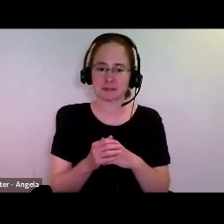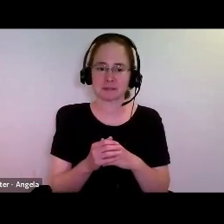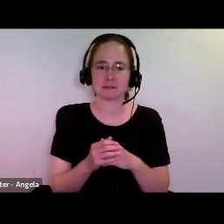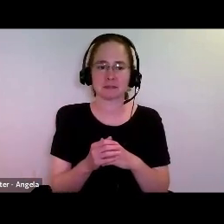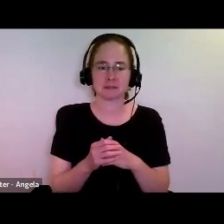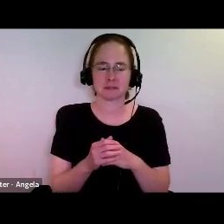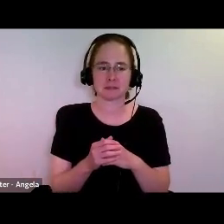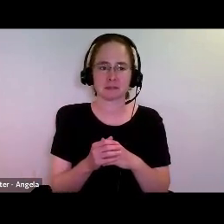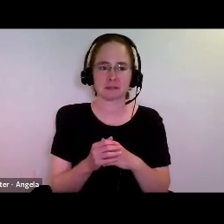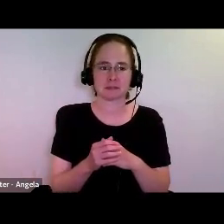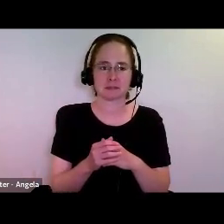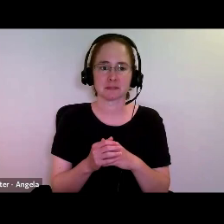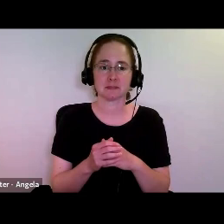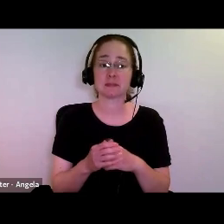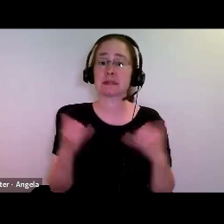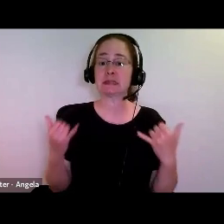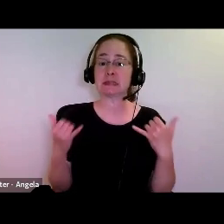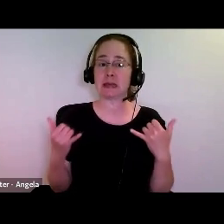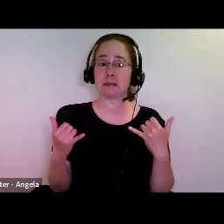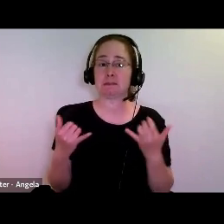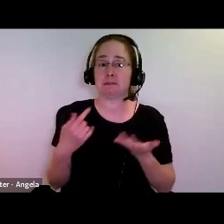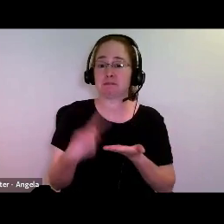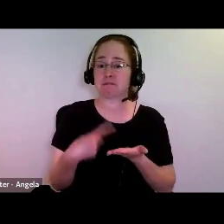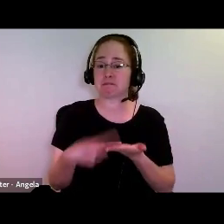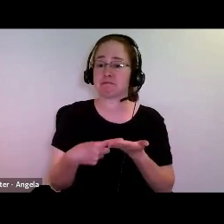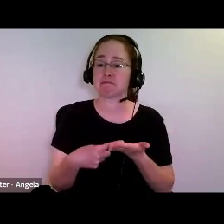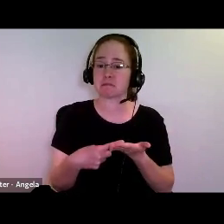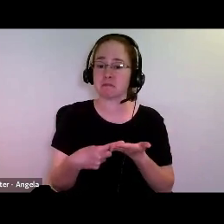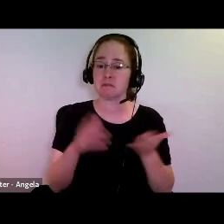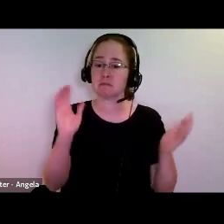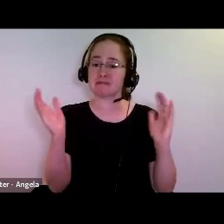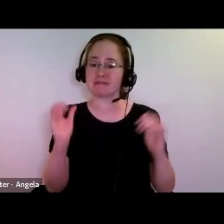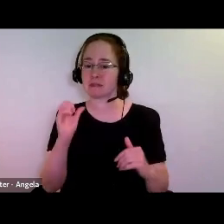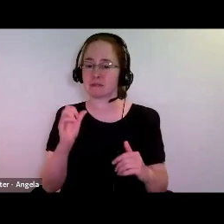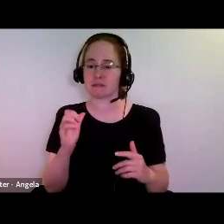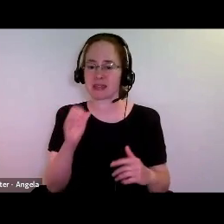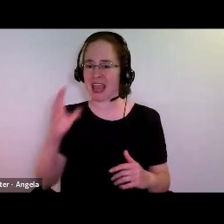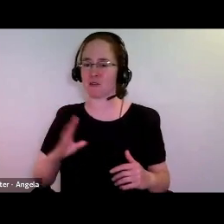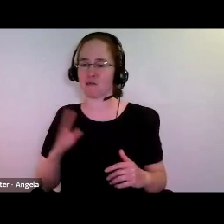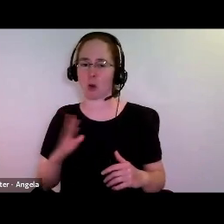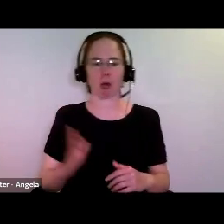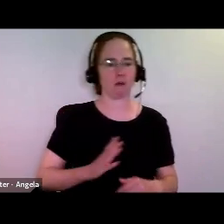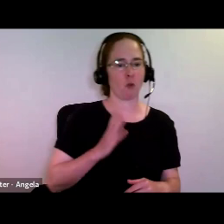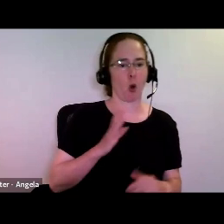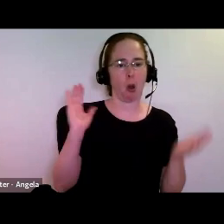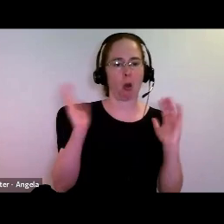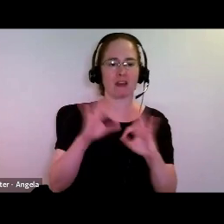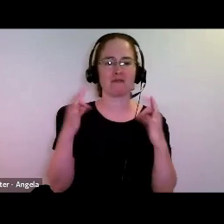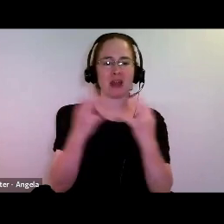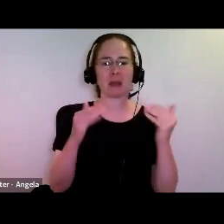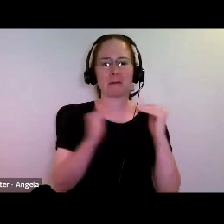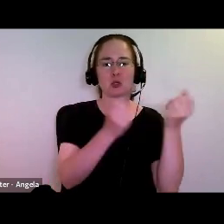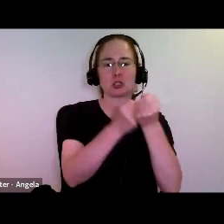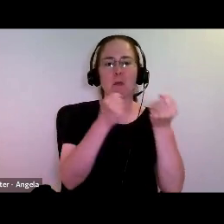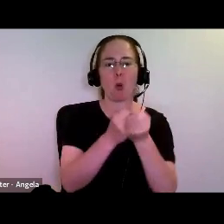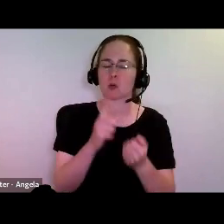slide. We're going to be talking about the difference between informal and formal family peer support. And it's just so